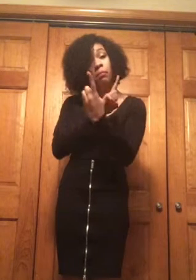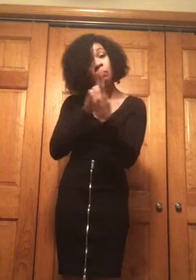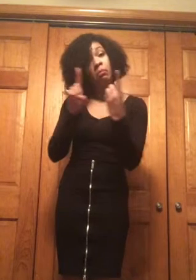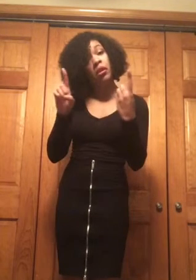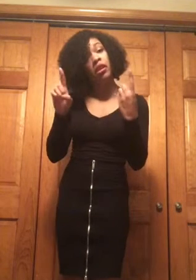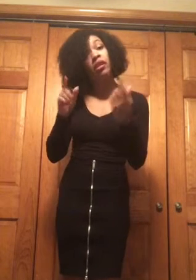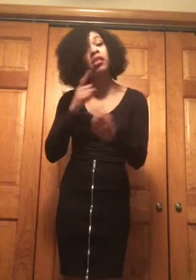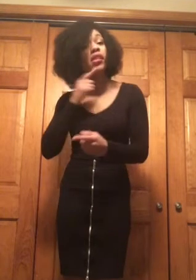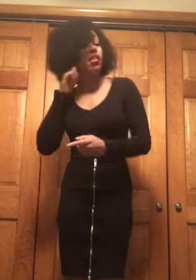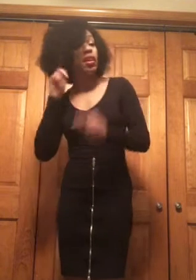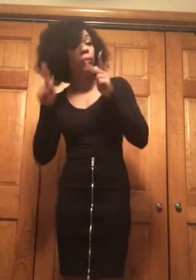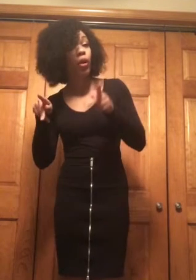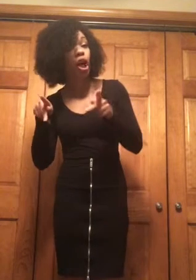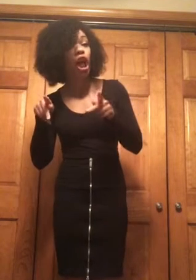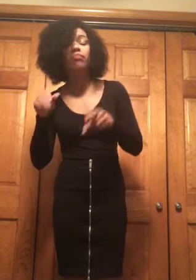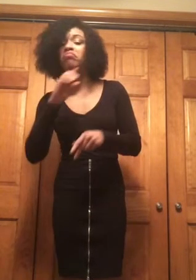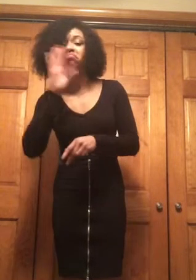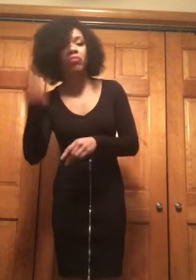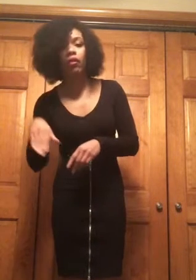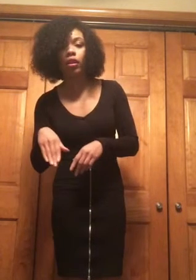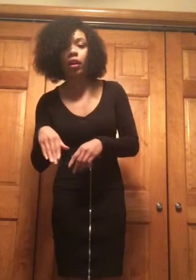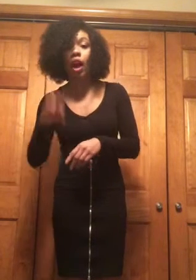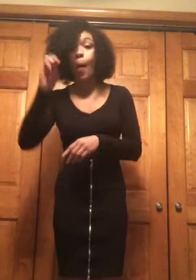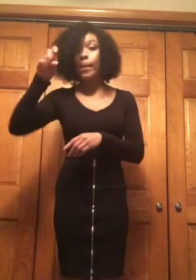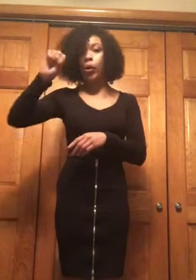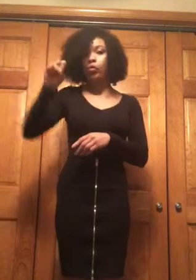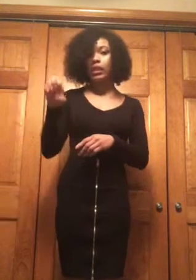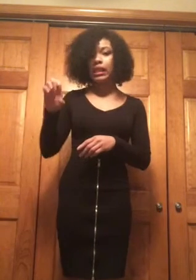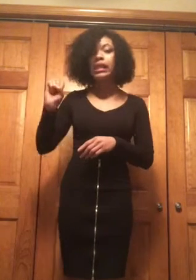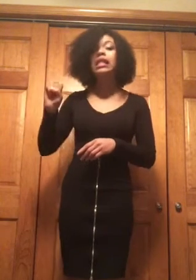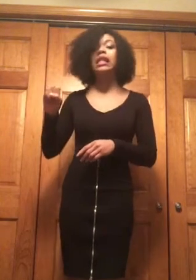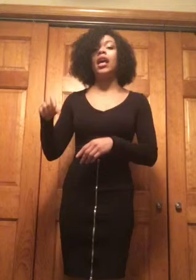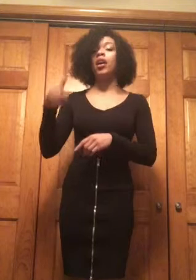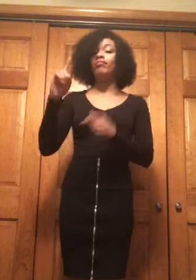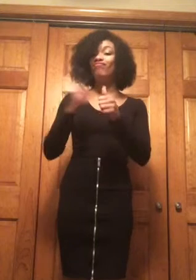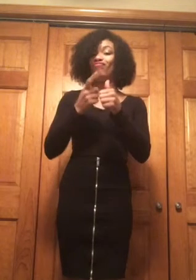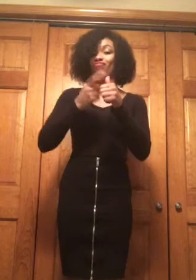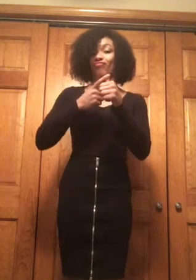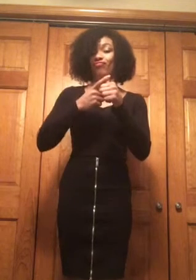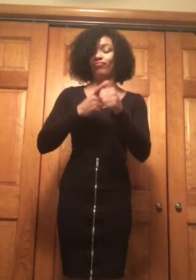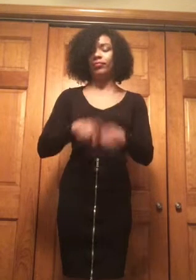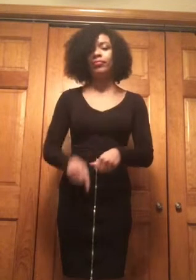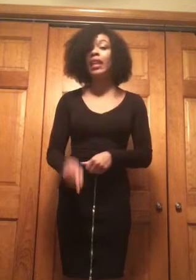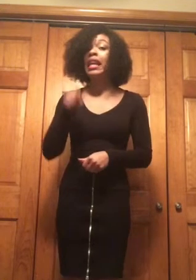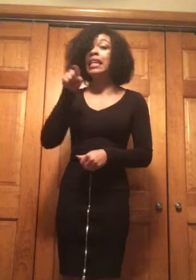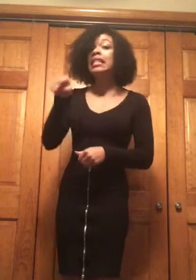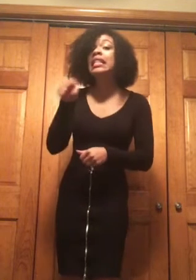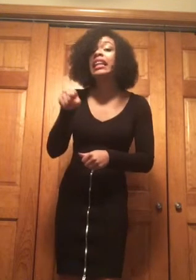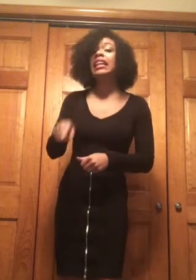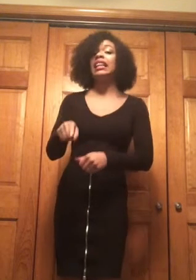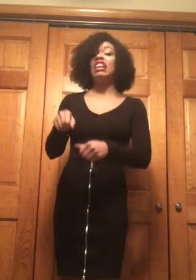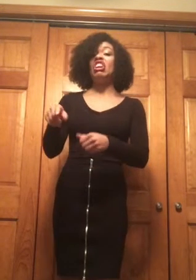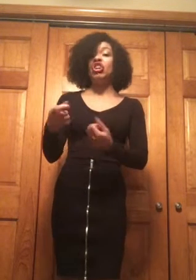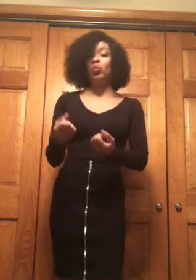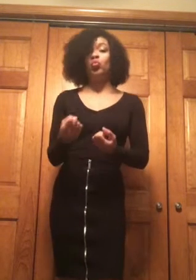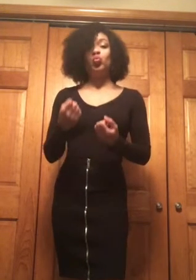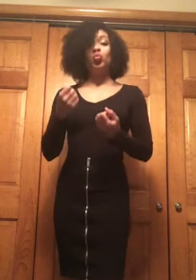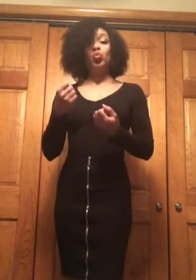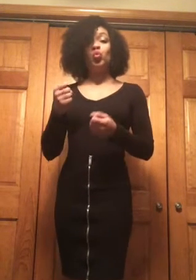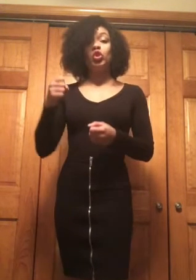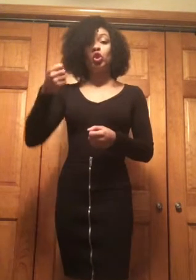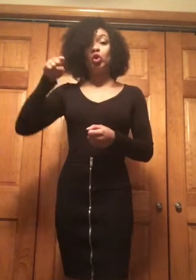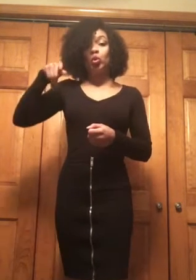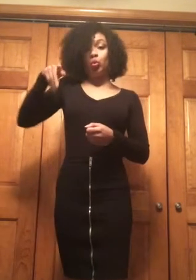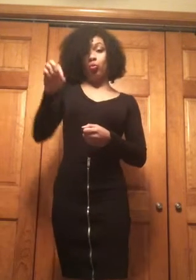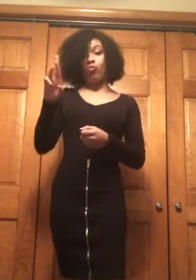actually got to meet a deaf person. Moses was my first. In my worldview as a child, Moses was a superhero. There was